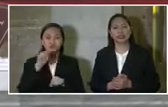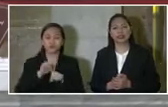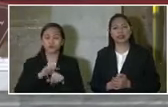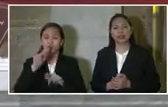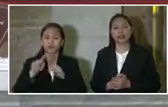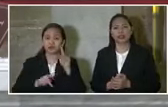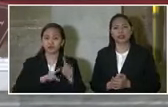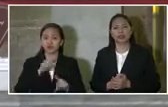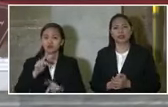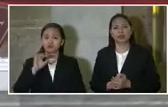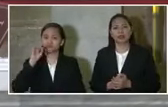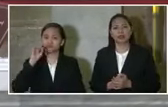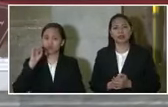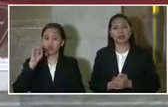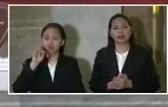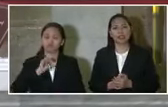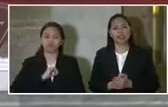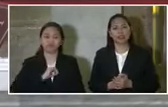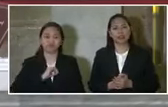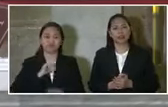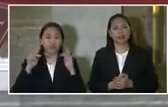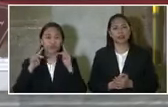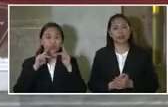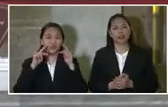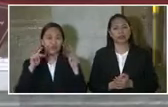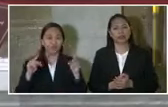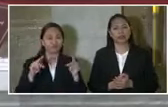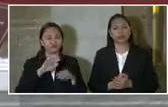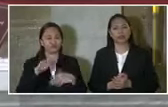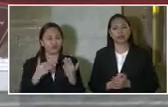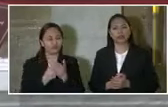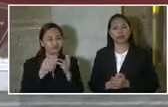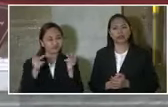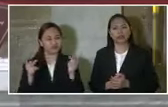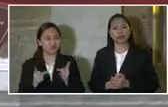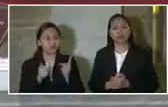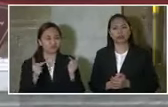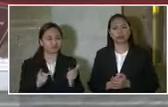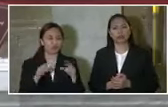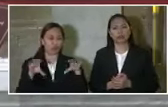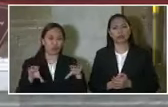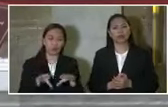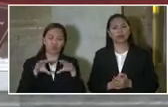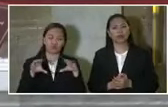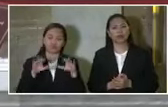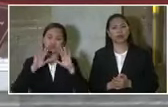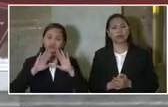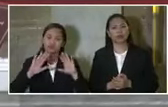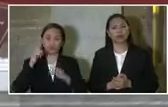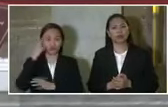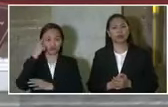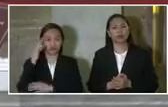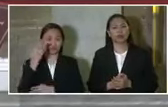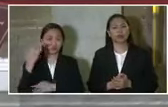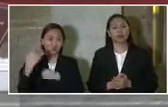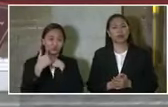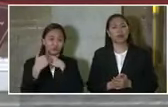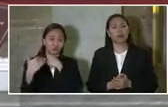own possession, to proclaim everywhere your mighty works, for you have called